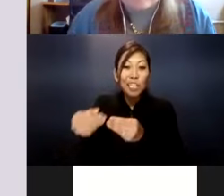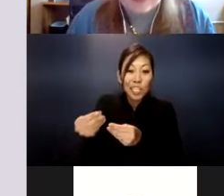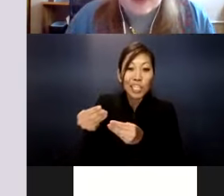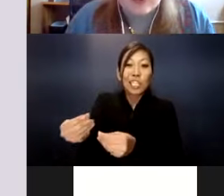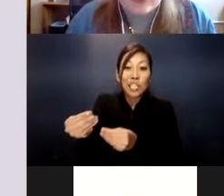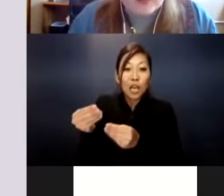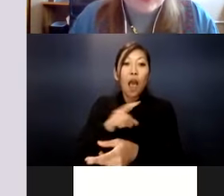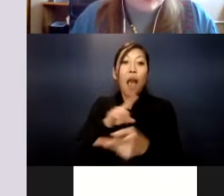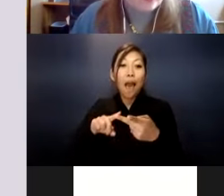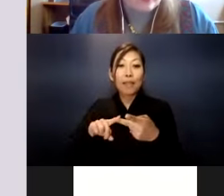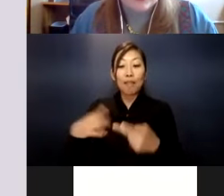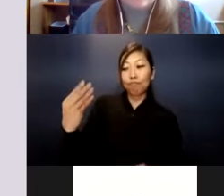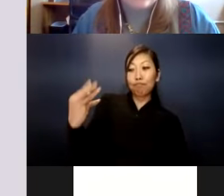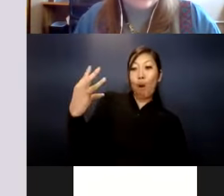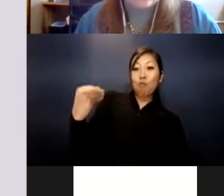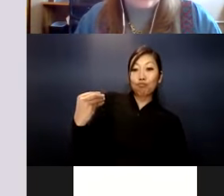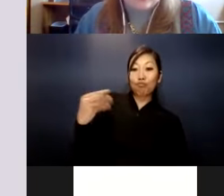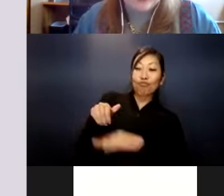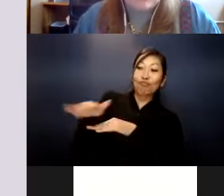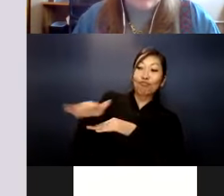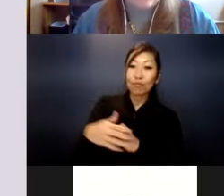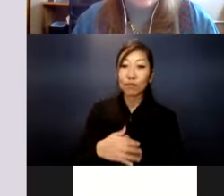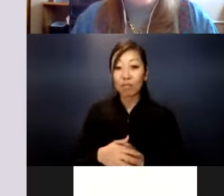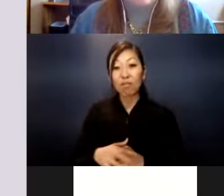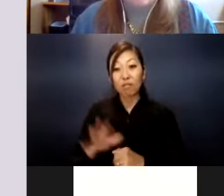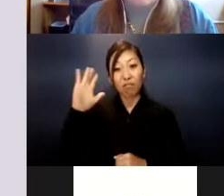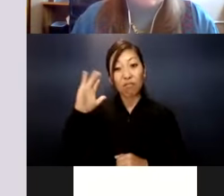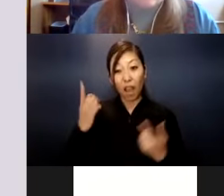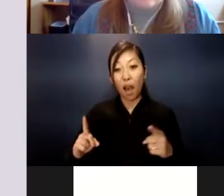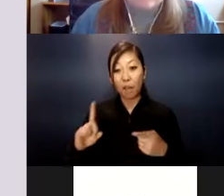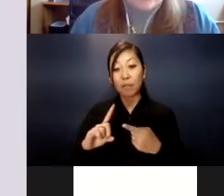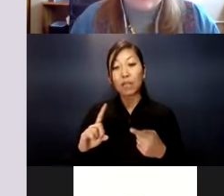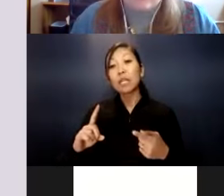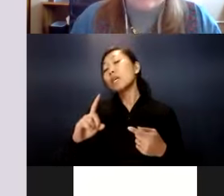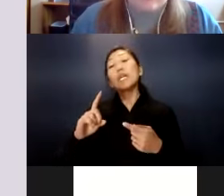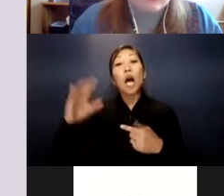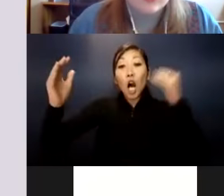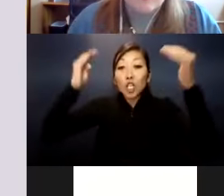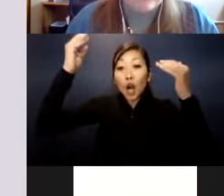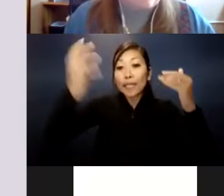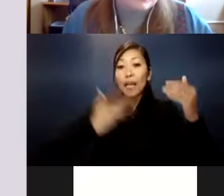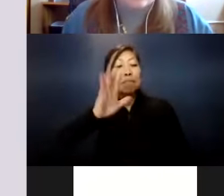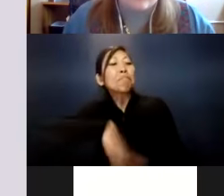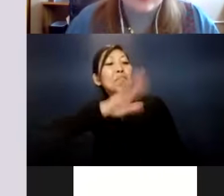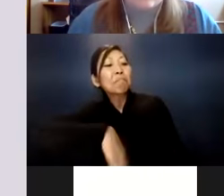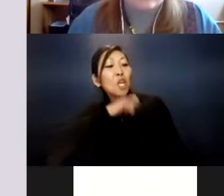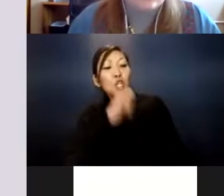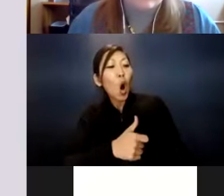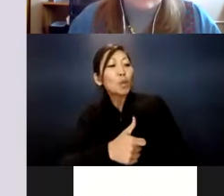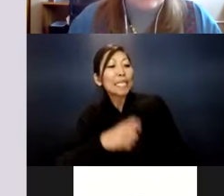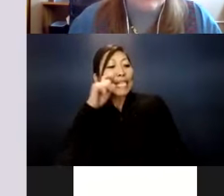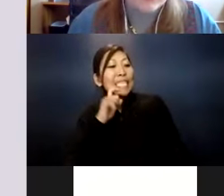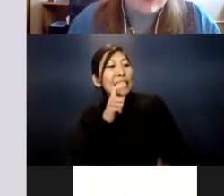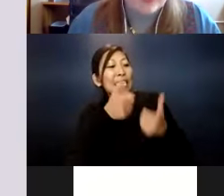I was a teenager and the adults in my life were telling me, oh, don't sext or don't post pictures